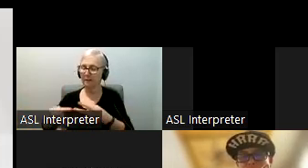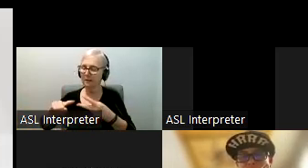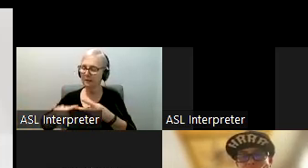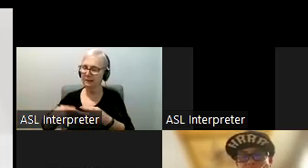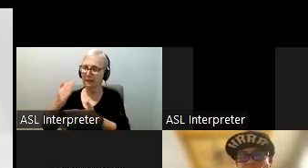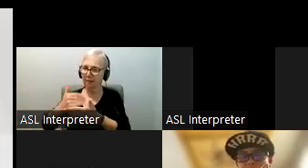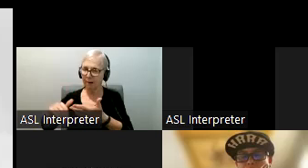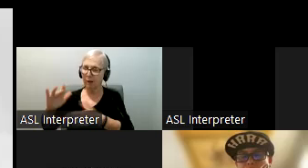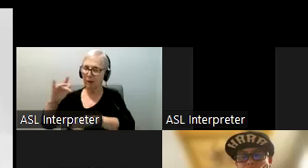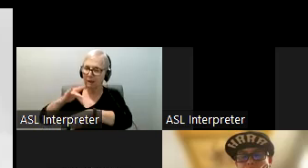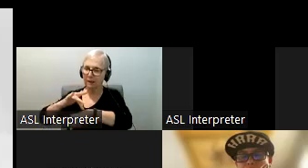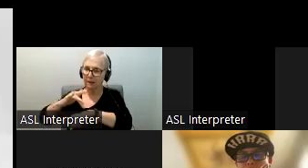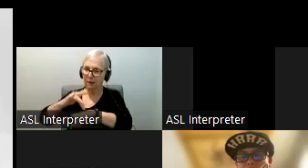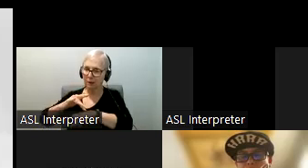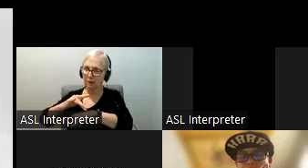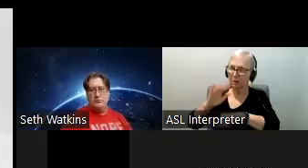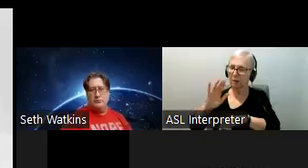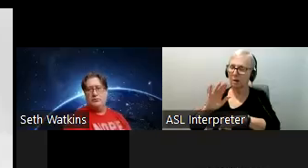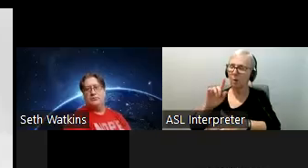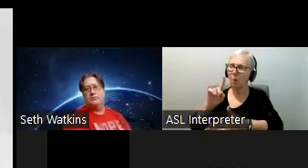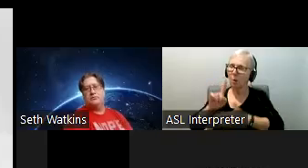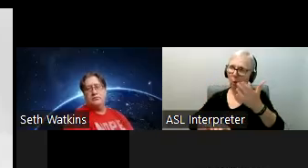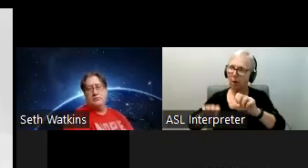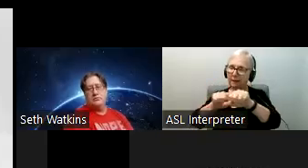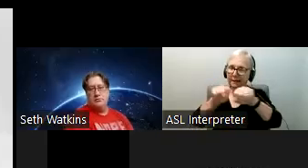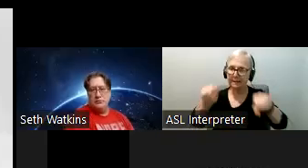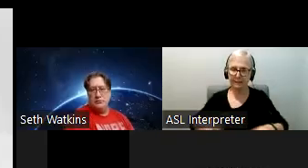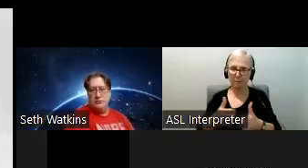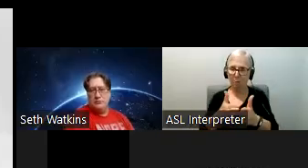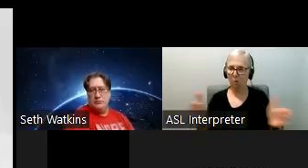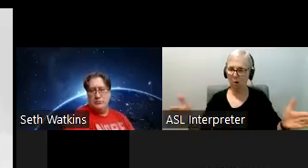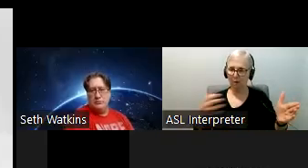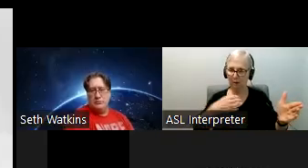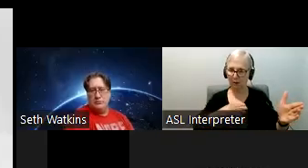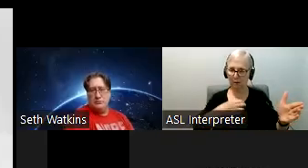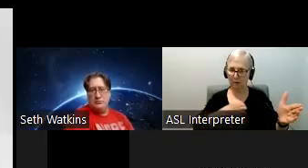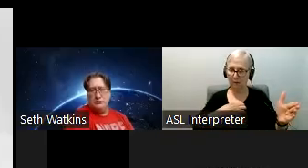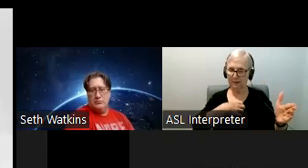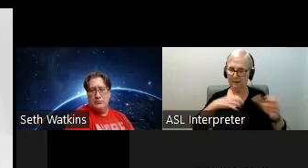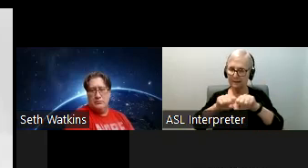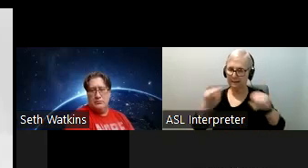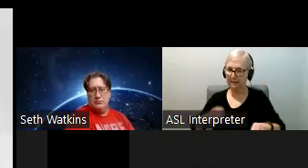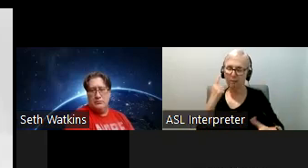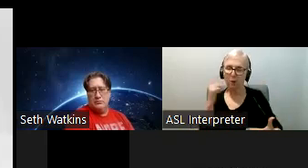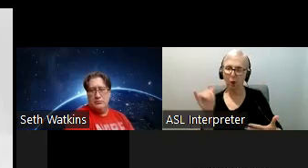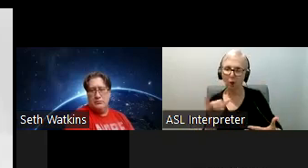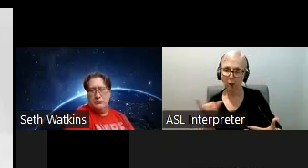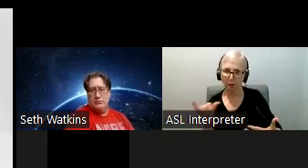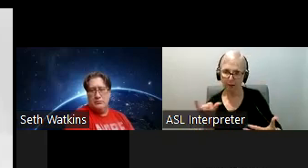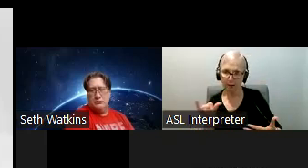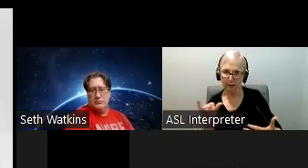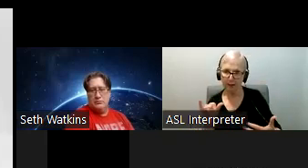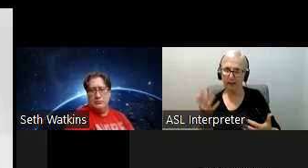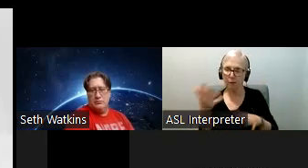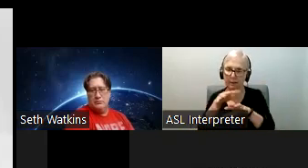really touches on what does a system-wide grievance system look like? And it really will take